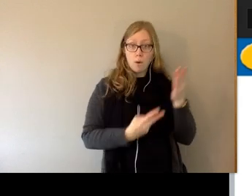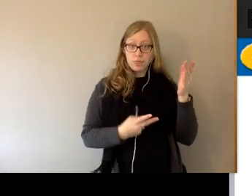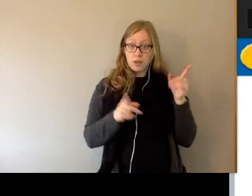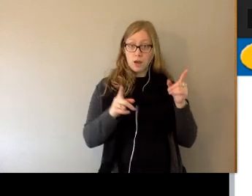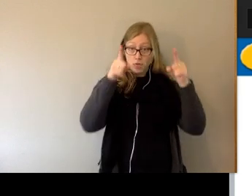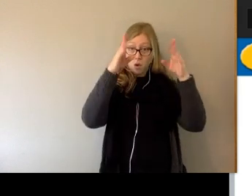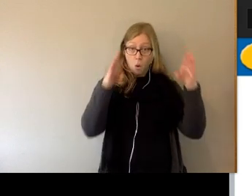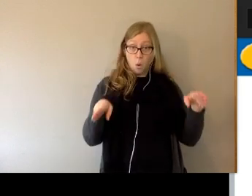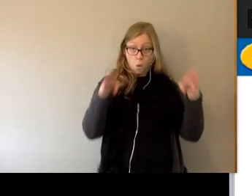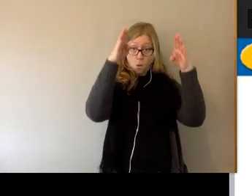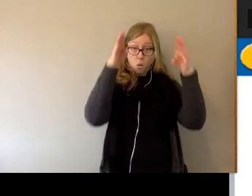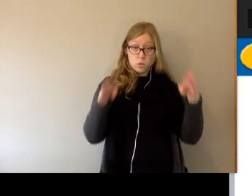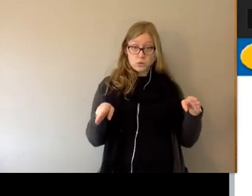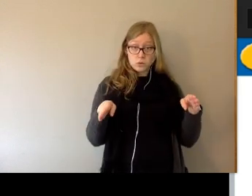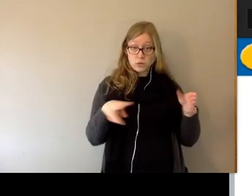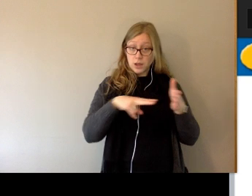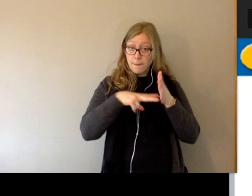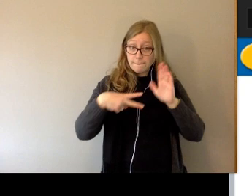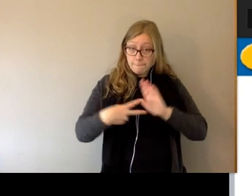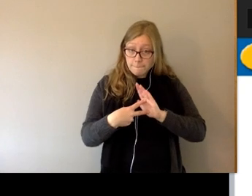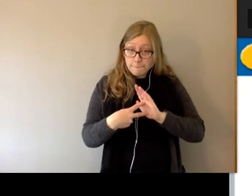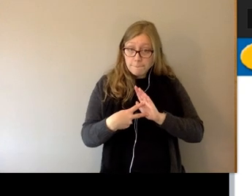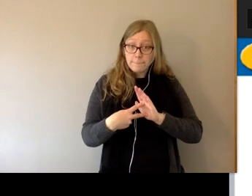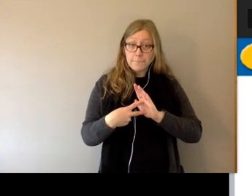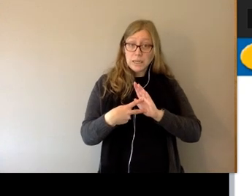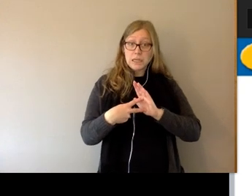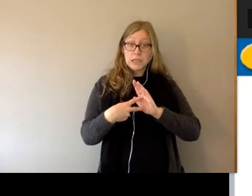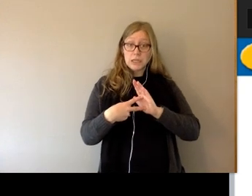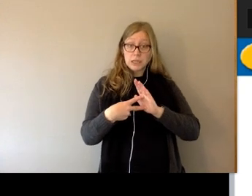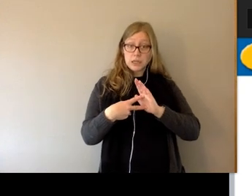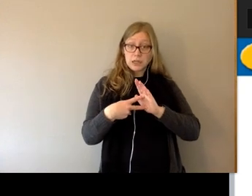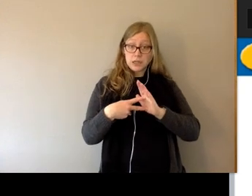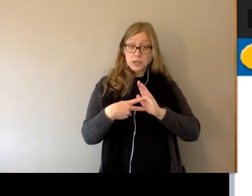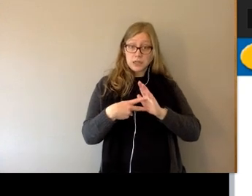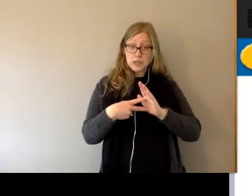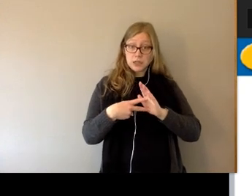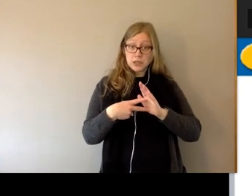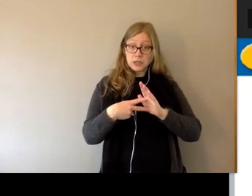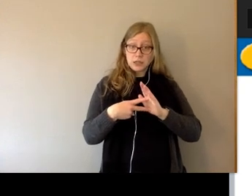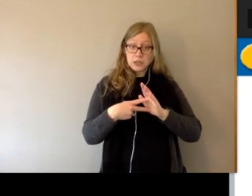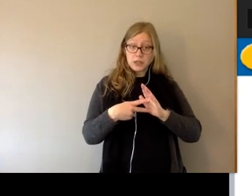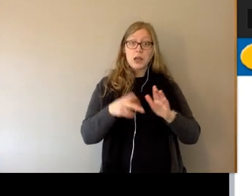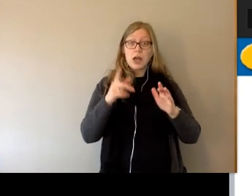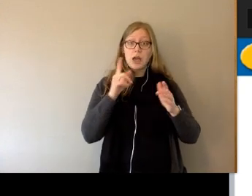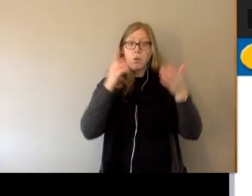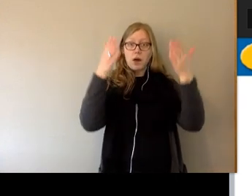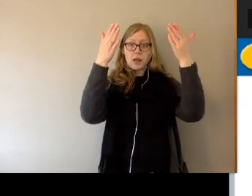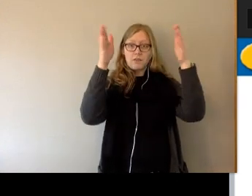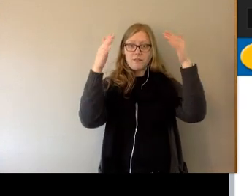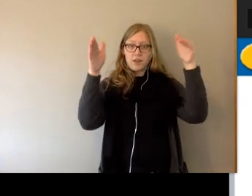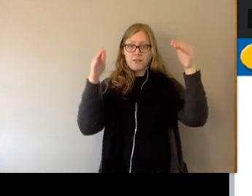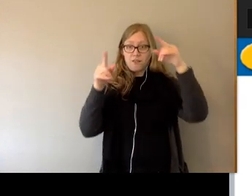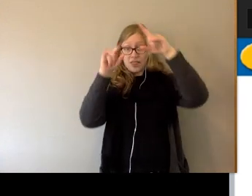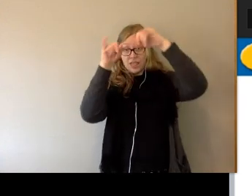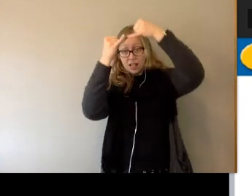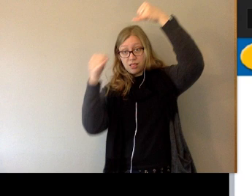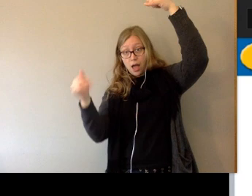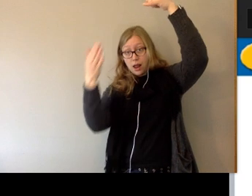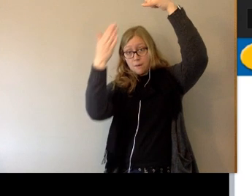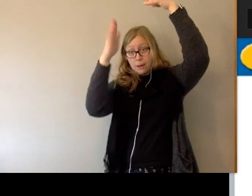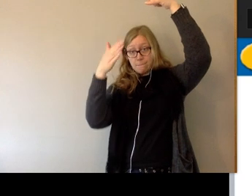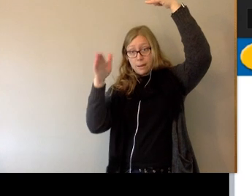they break up these lines they're transversing in proportional pieces. And it says 3 or more, so you could have 100